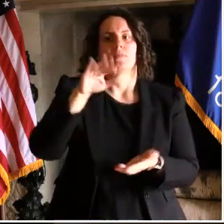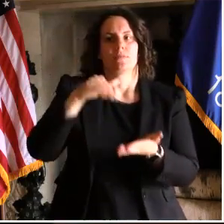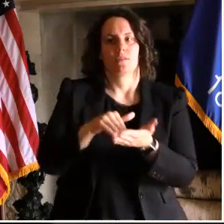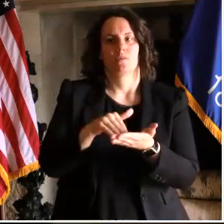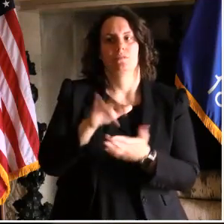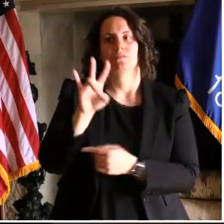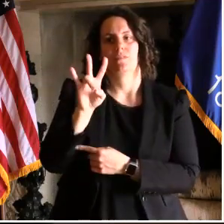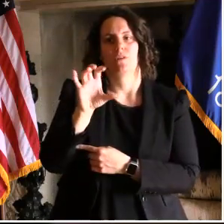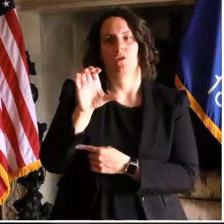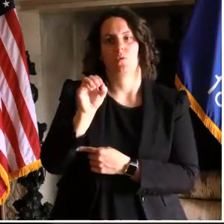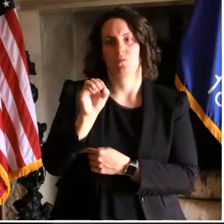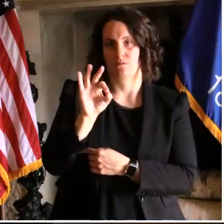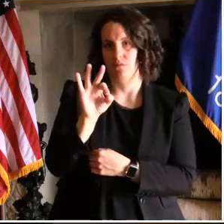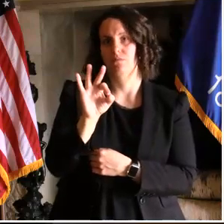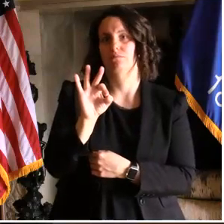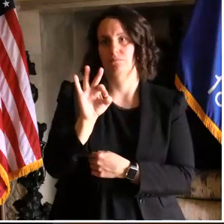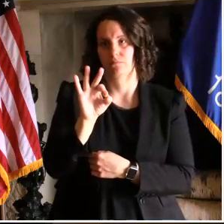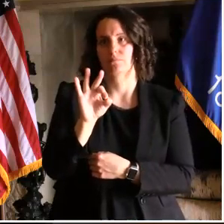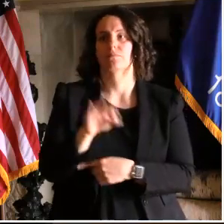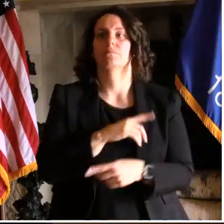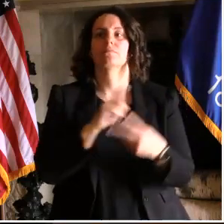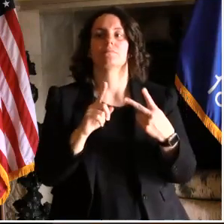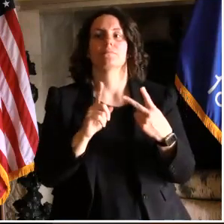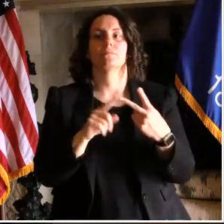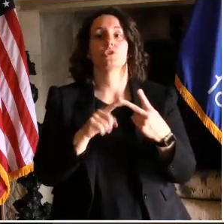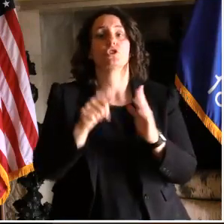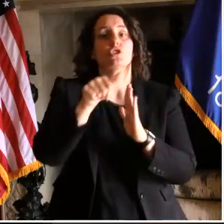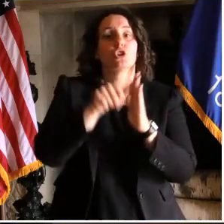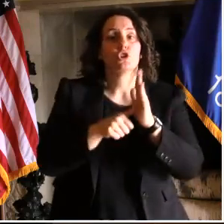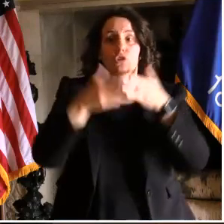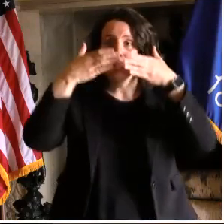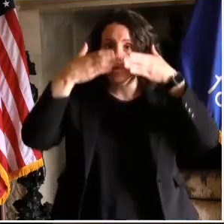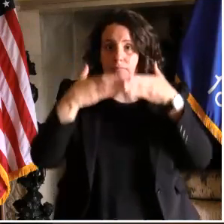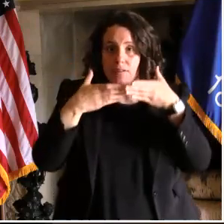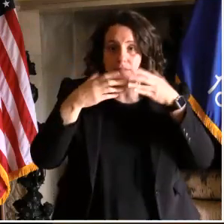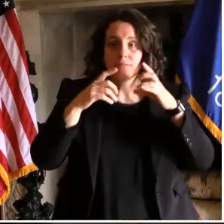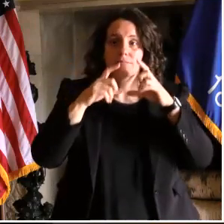54,709. Surgical masks, we received